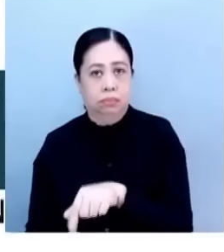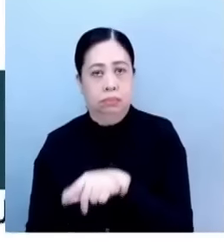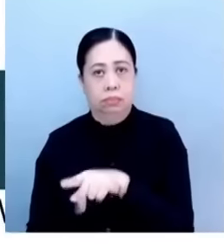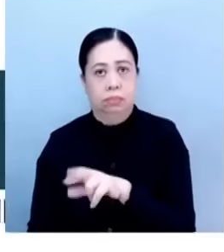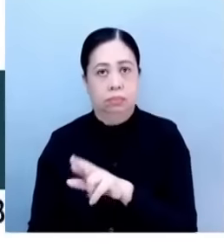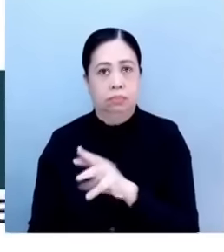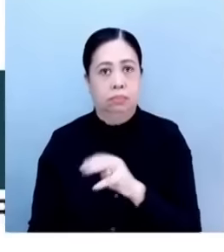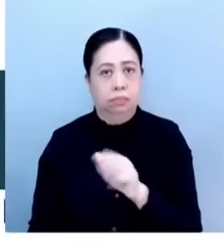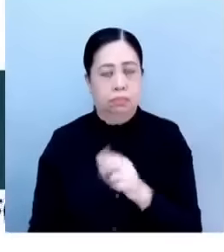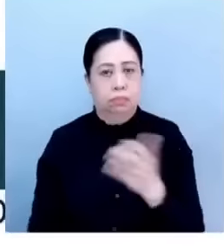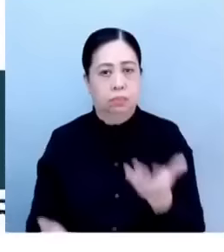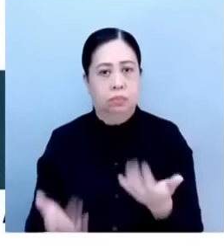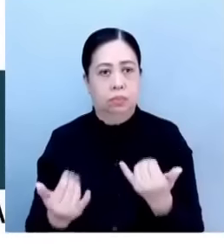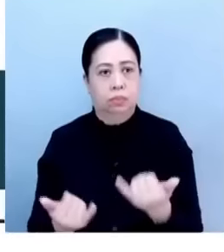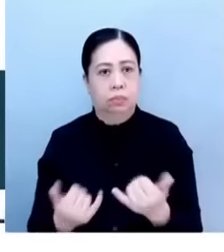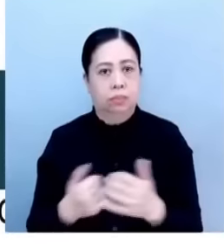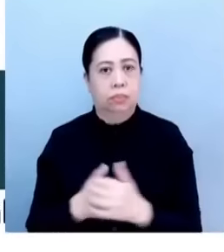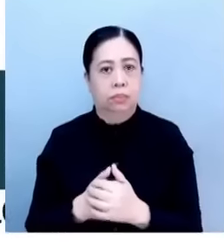nandito kami sa punto na